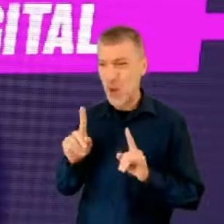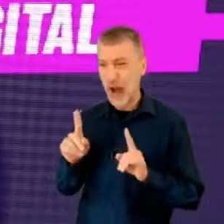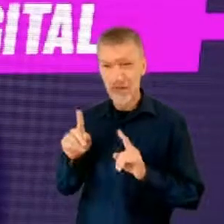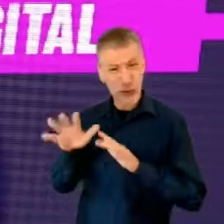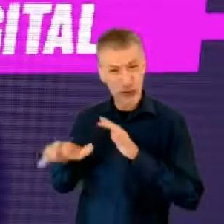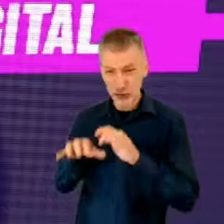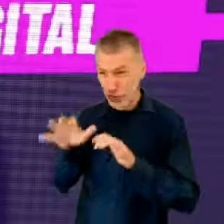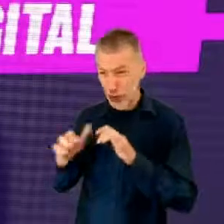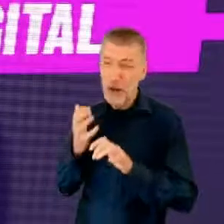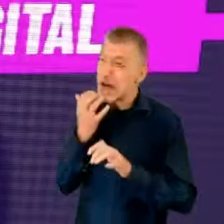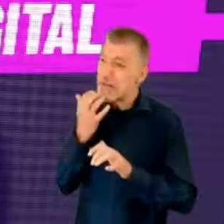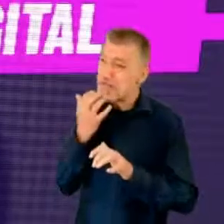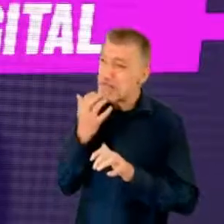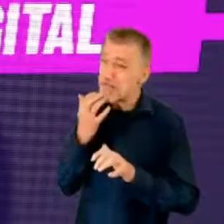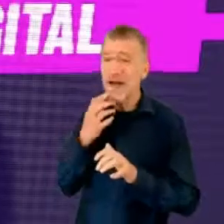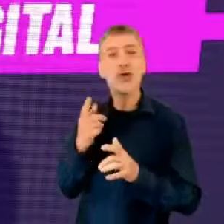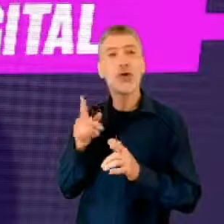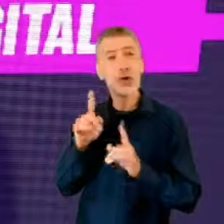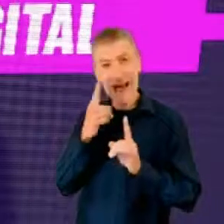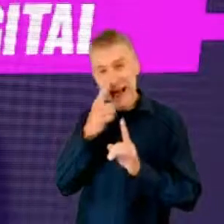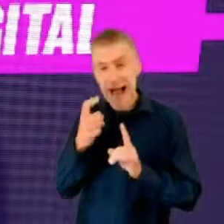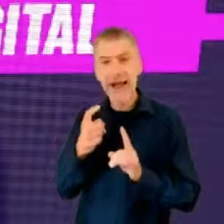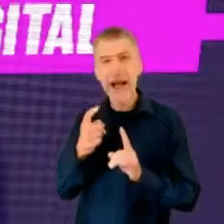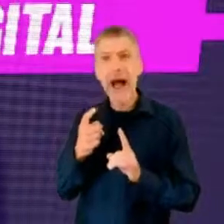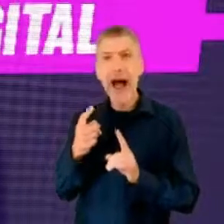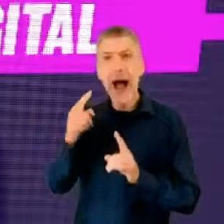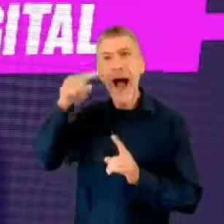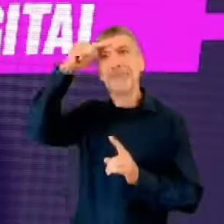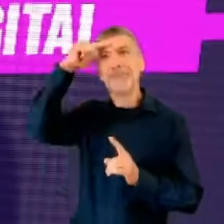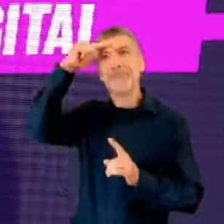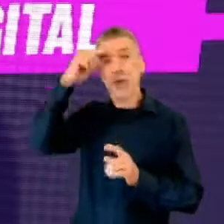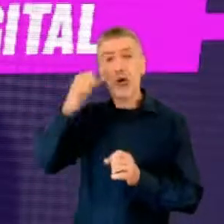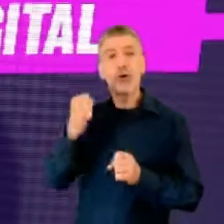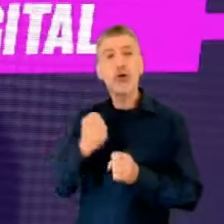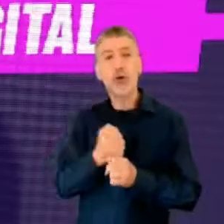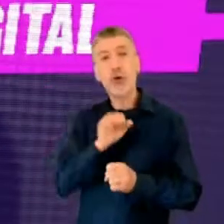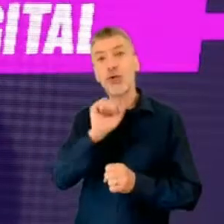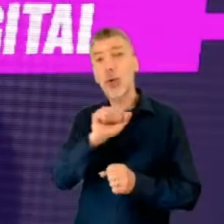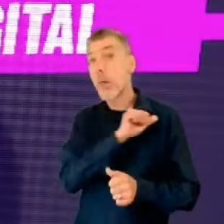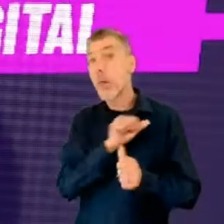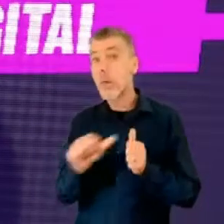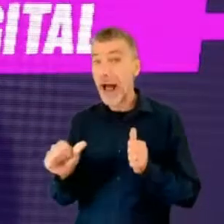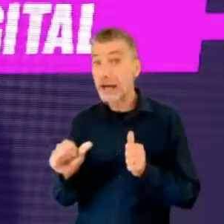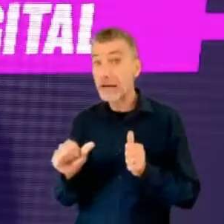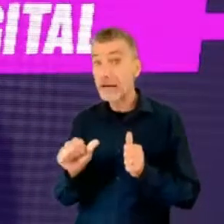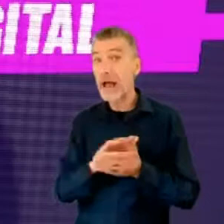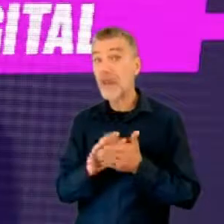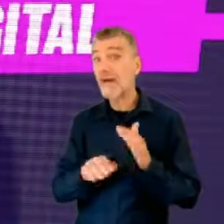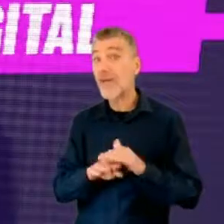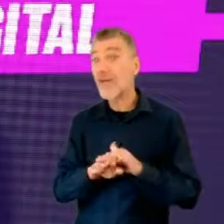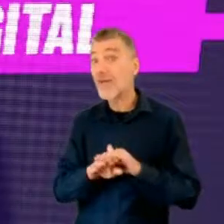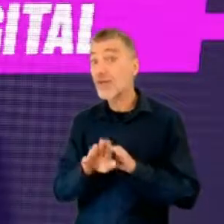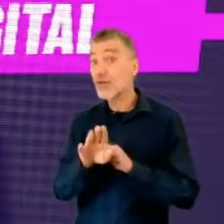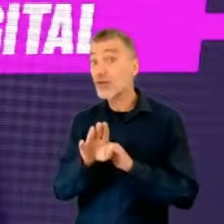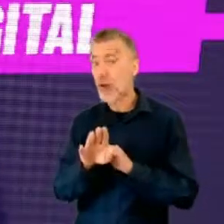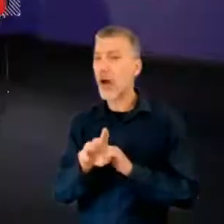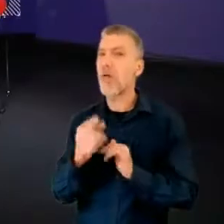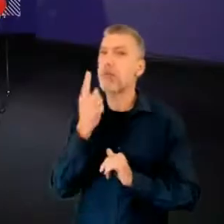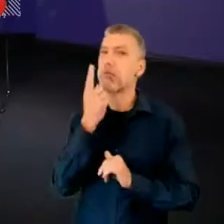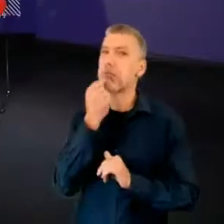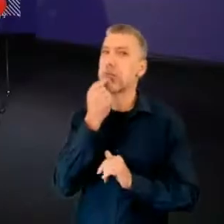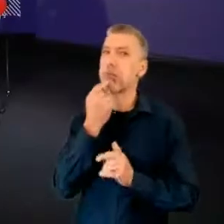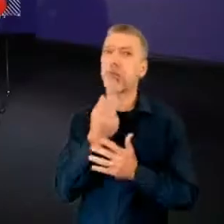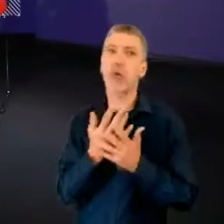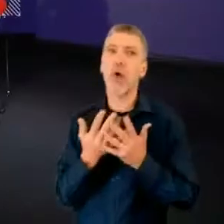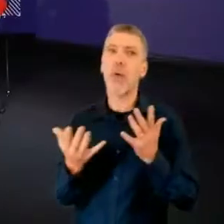bit something there that you can hang on to. Do the best you can, because it gives you lots and lots of options. Chanel, Tom